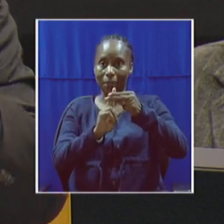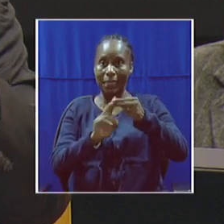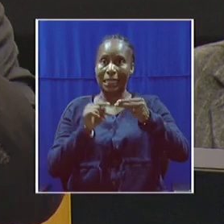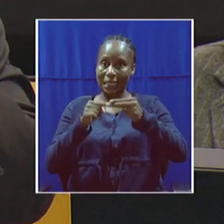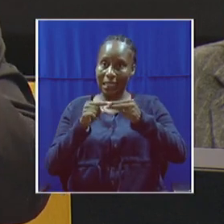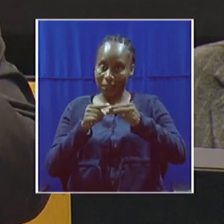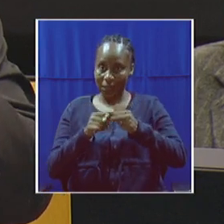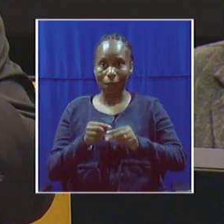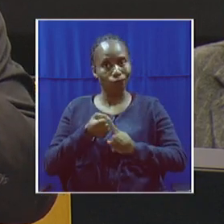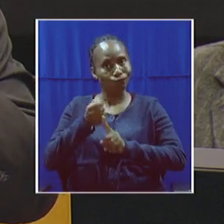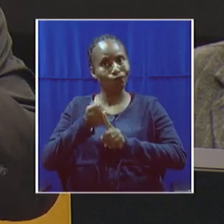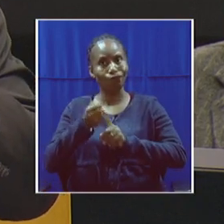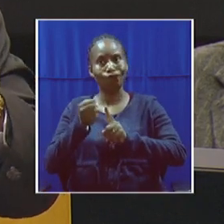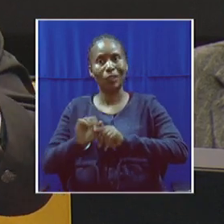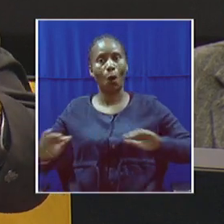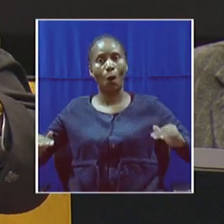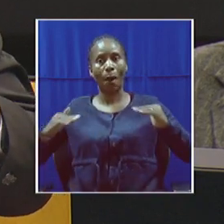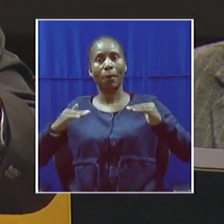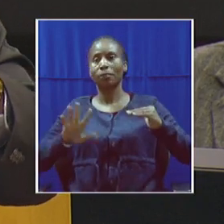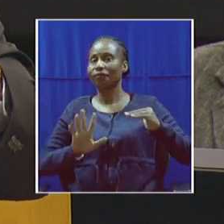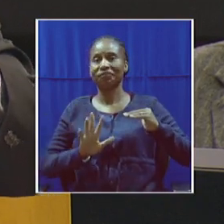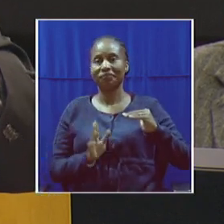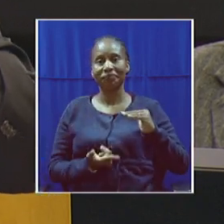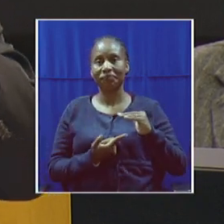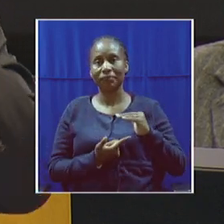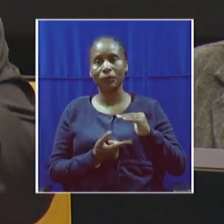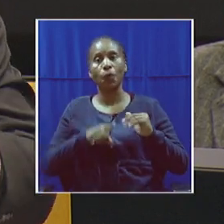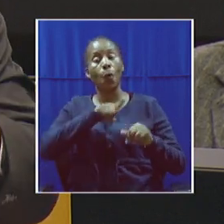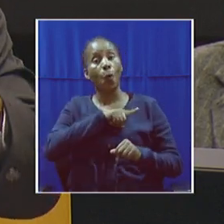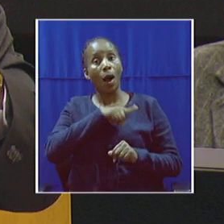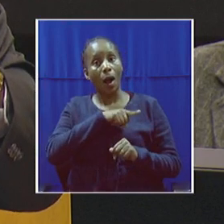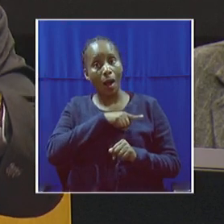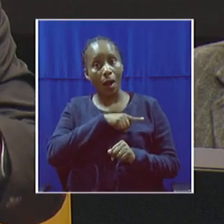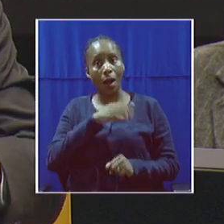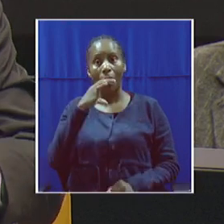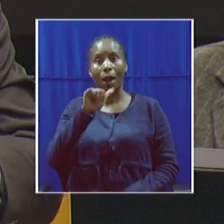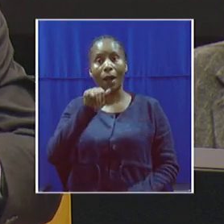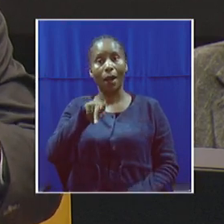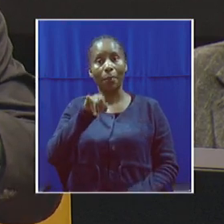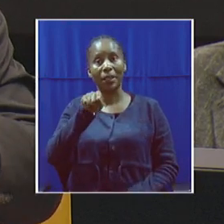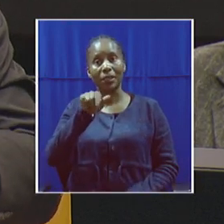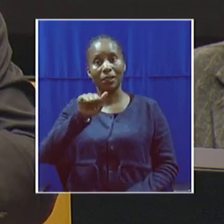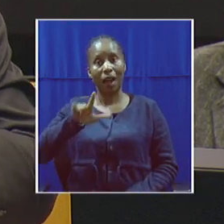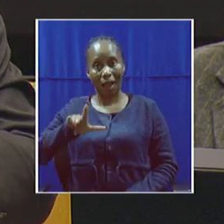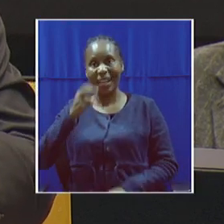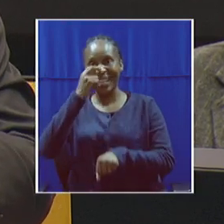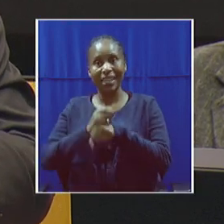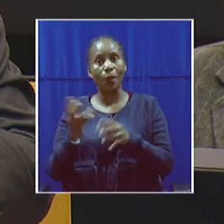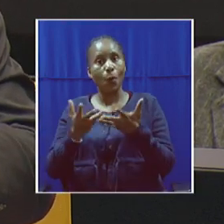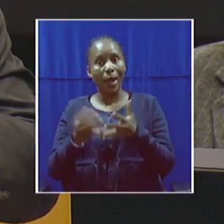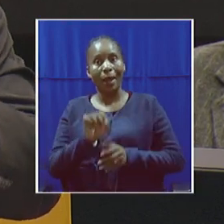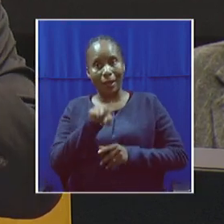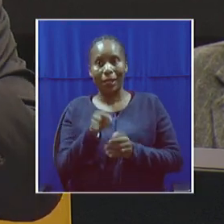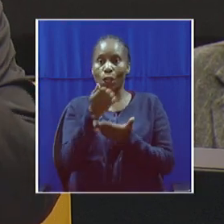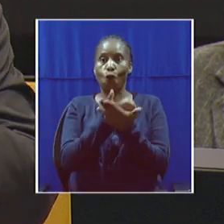Opposites because because capital is necessary in the economy we